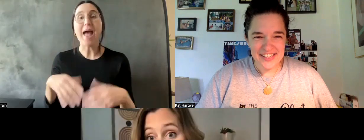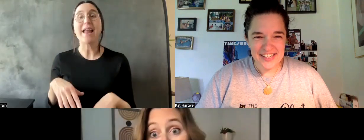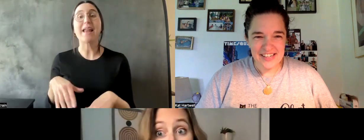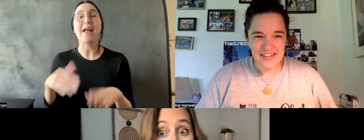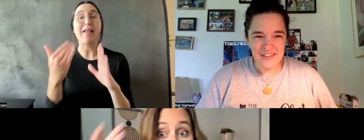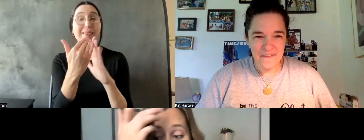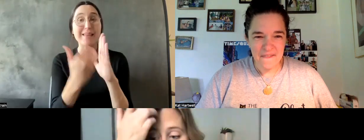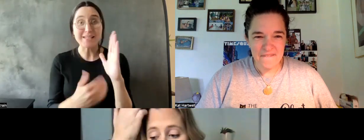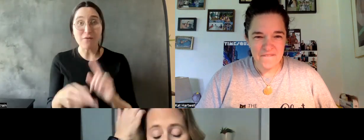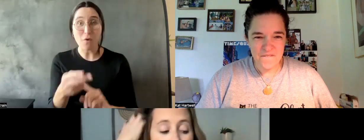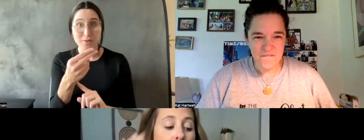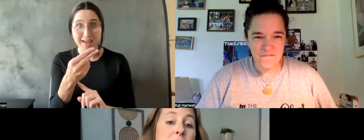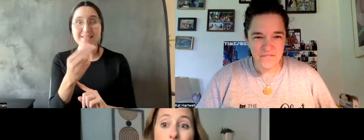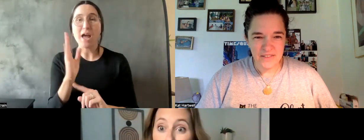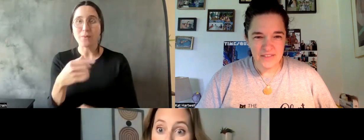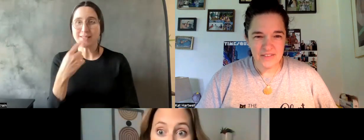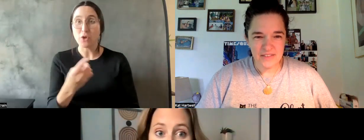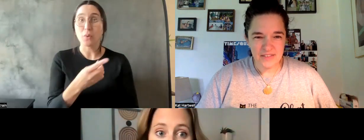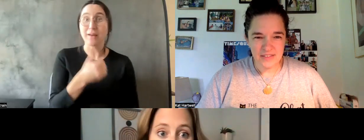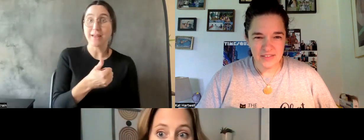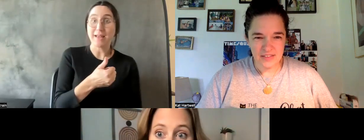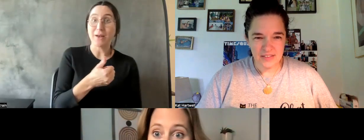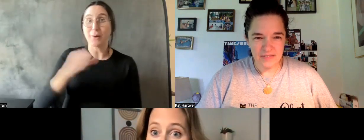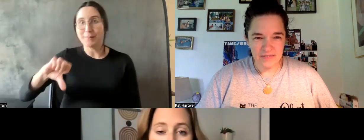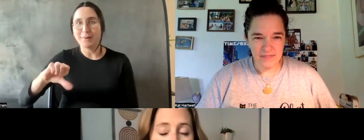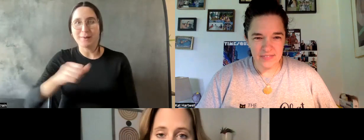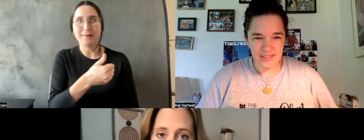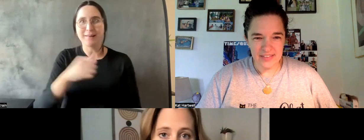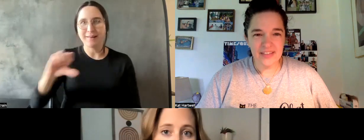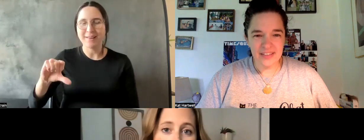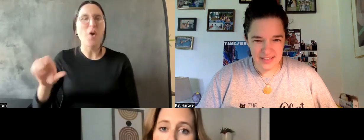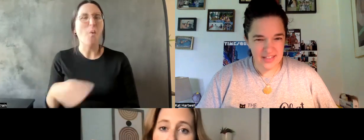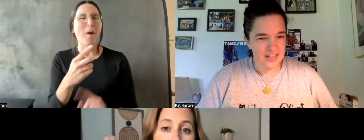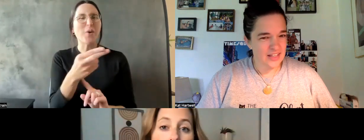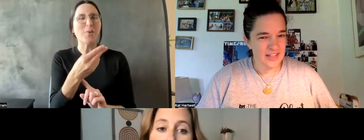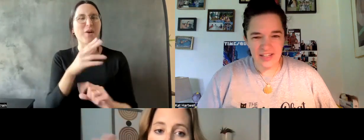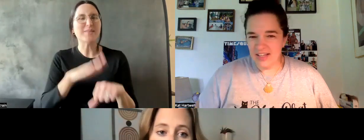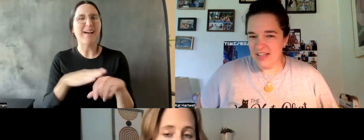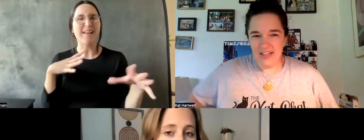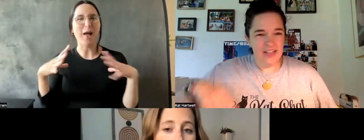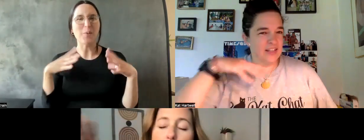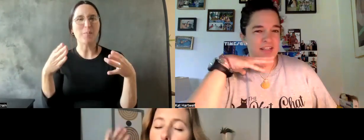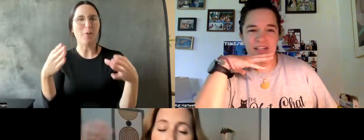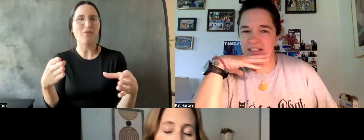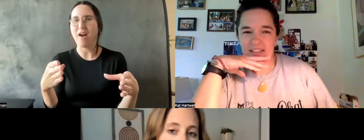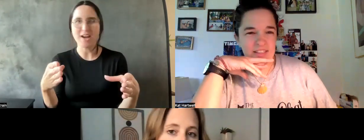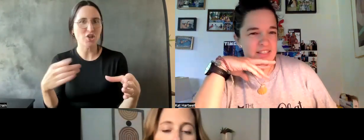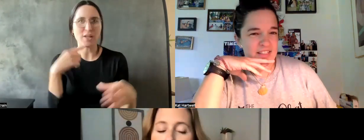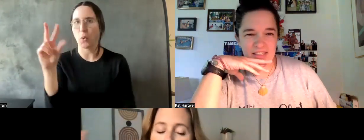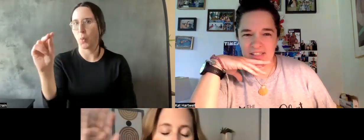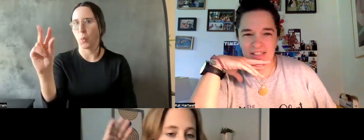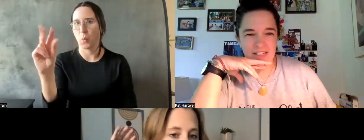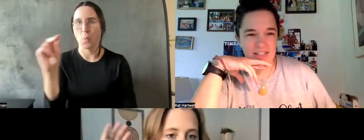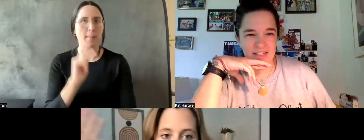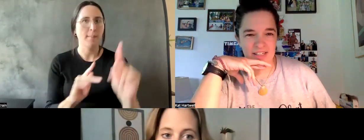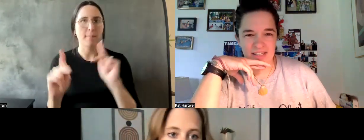bad. And I'm glad I did. I mean, one of them was like right on Hollywood Boulevard. And she's like, you don't want to stay there. It is tourists everywhere. It's so loud.